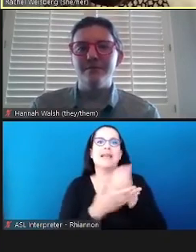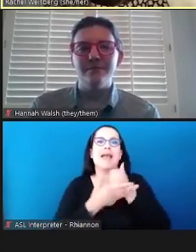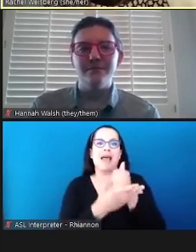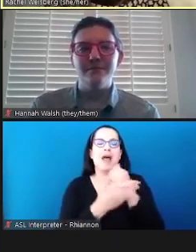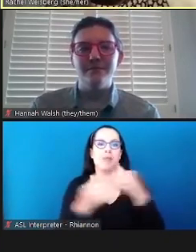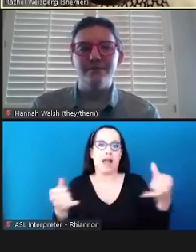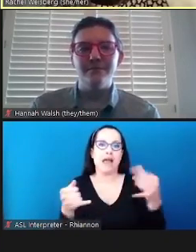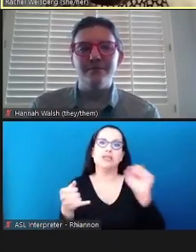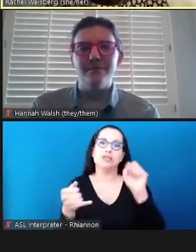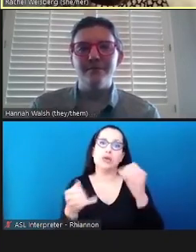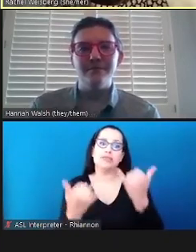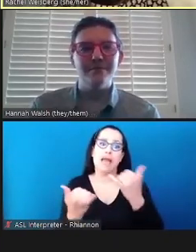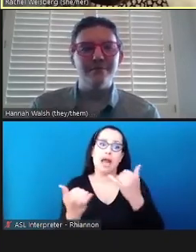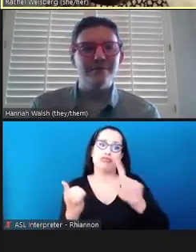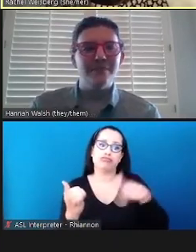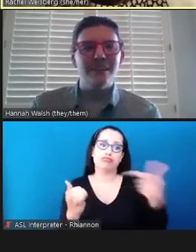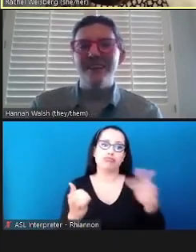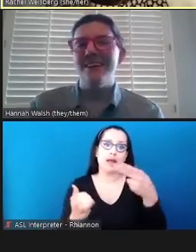let you introduce yourself.